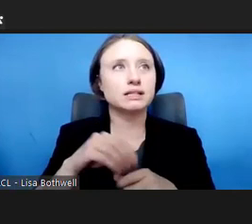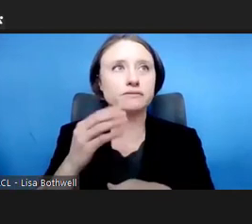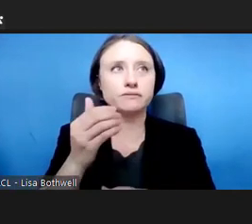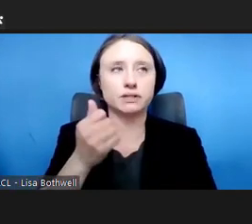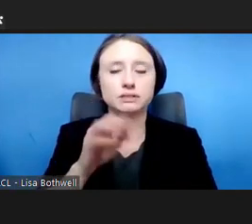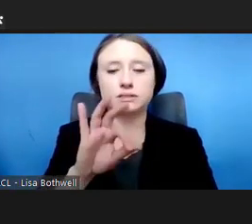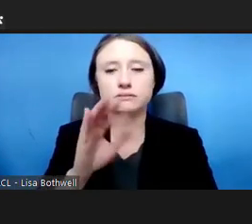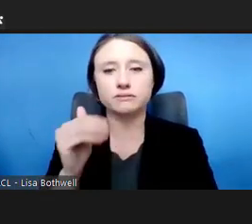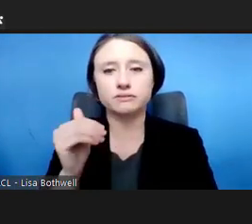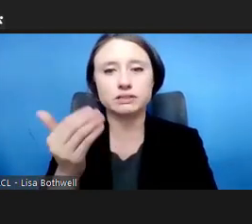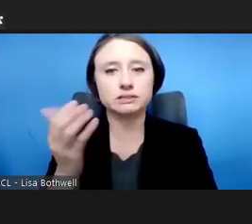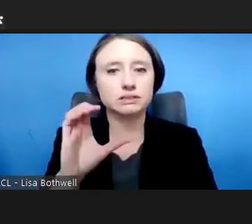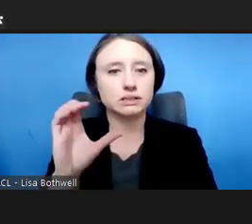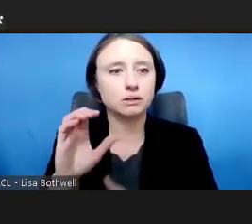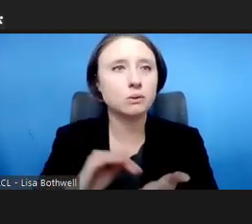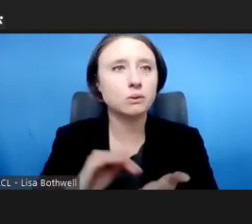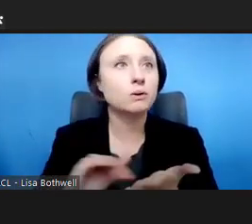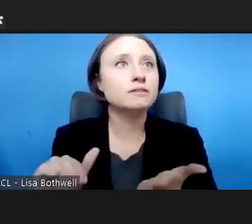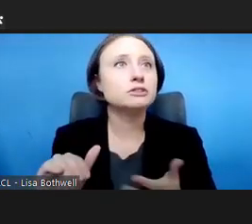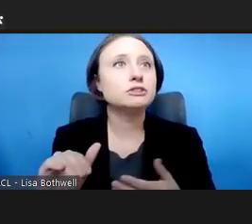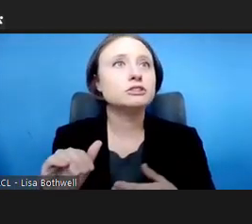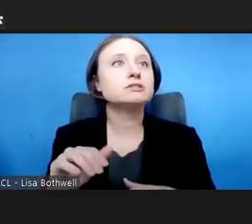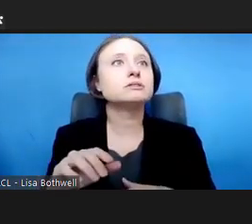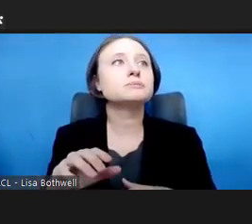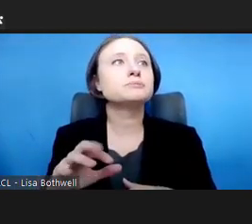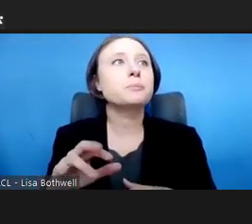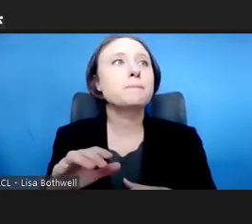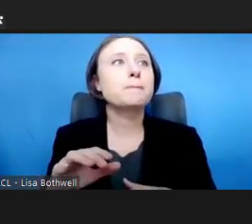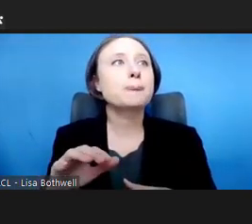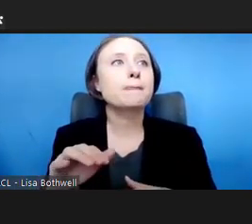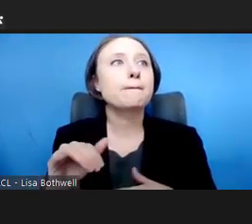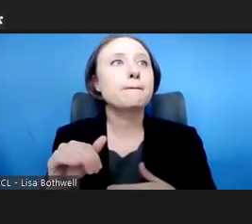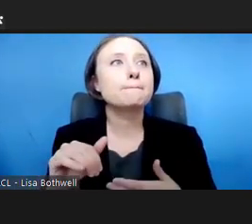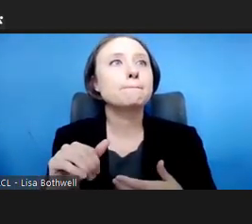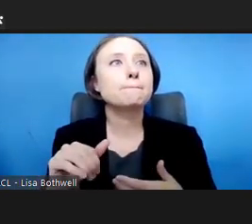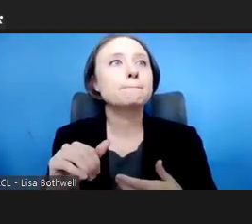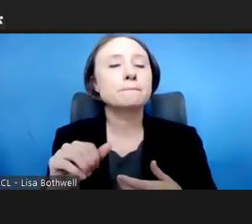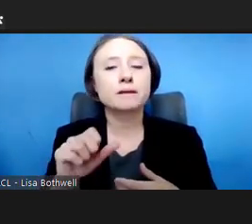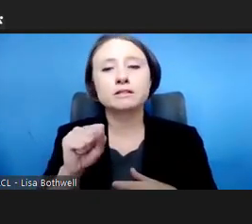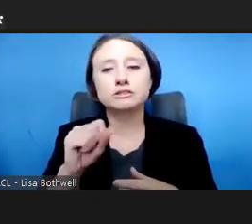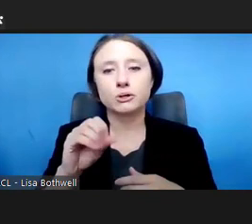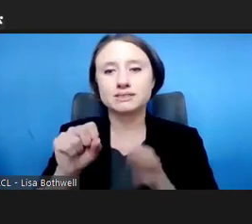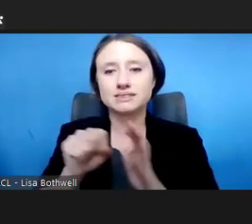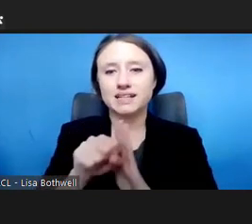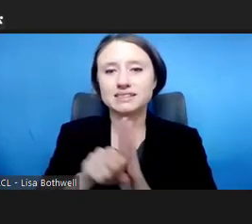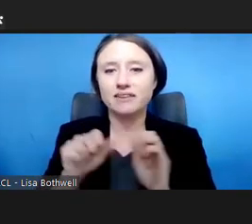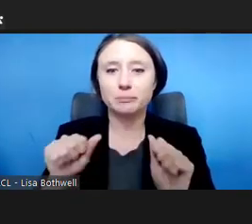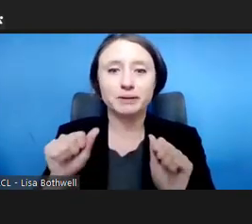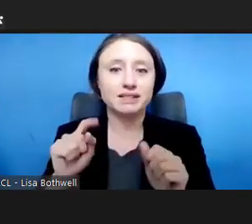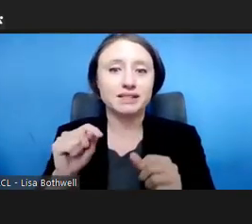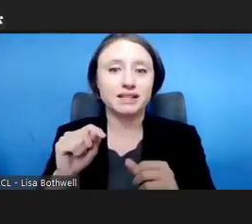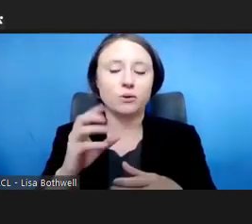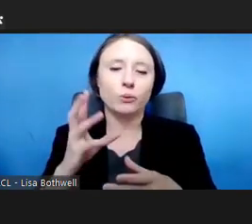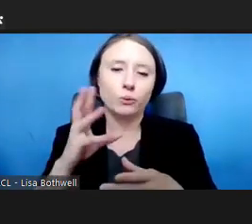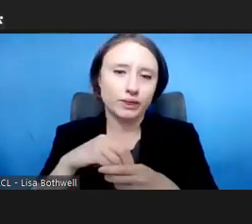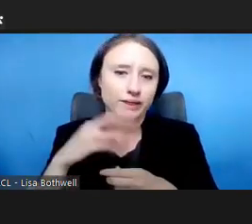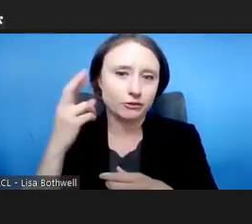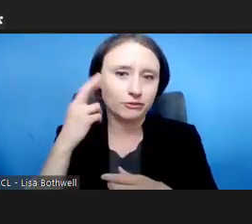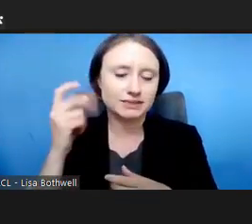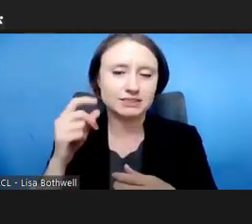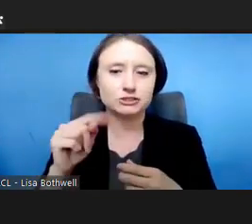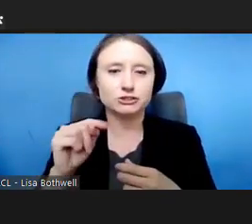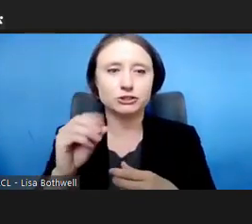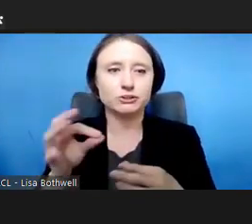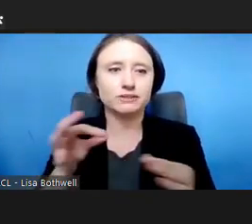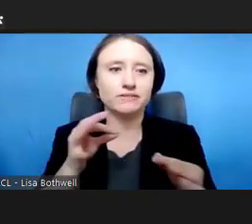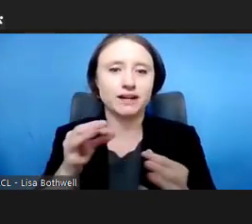So this is typically where you find accessible or other technology, pardon me, accessible technology in